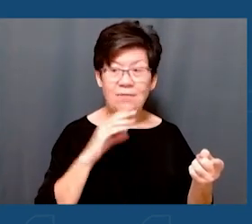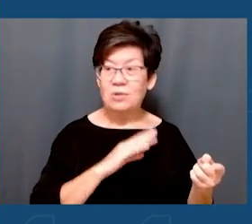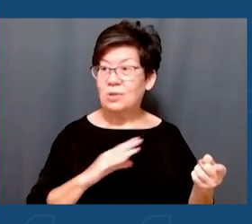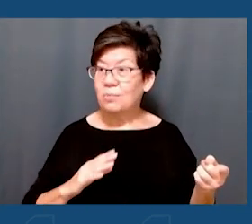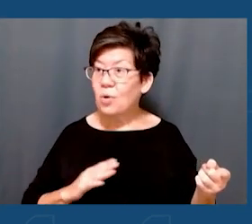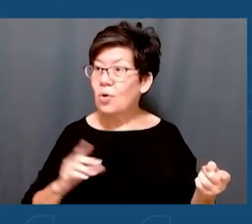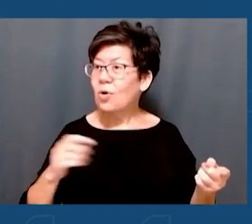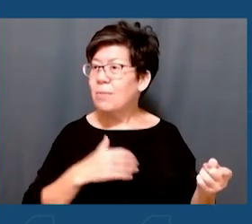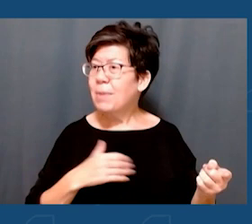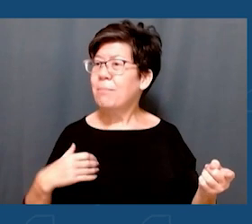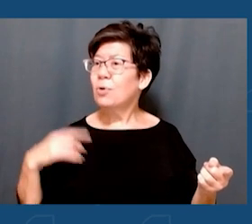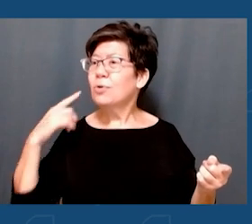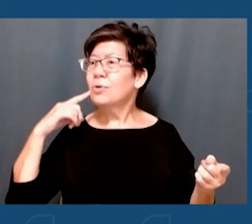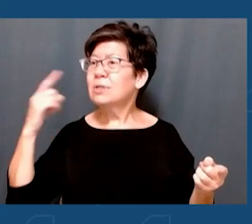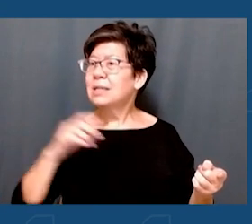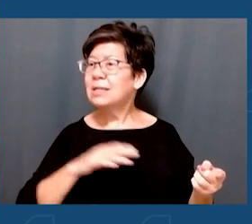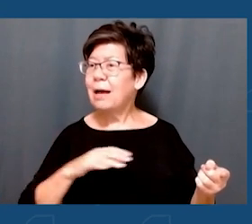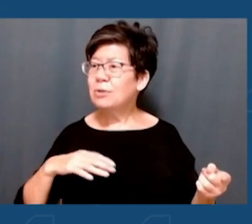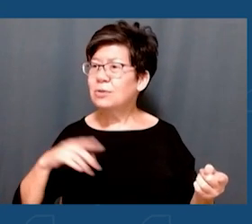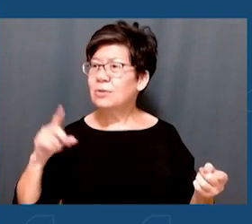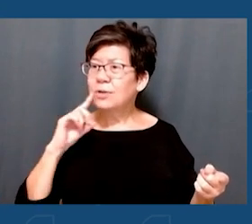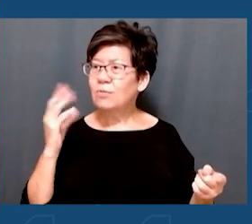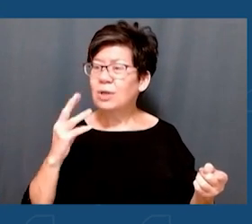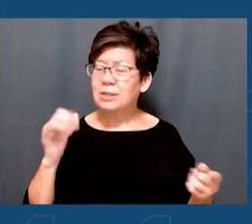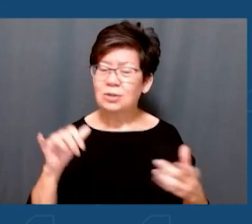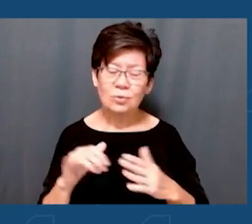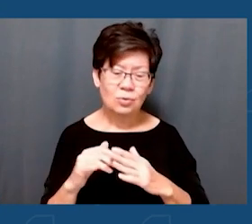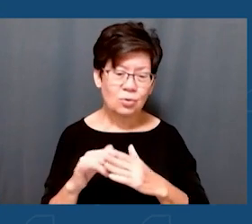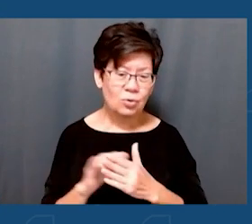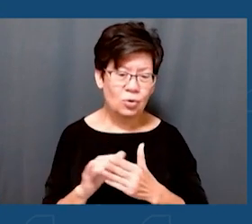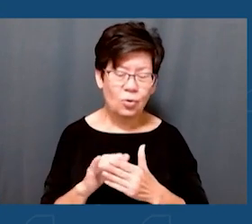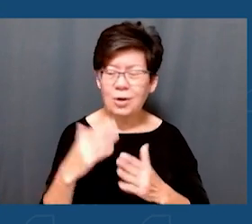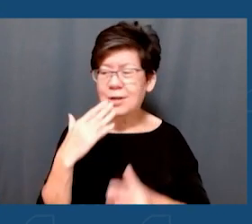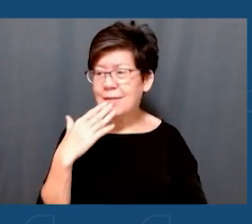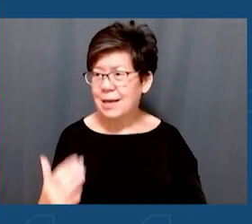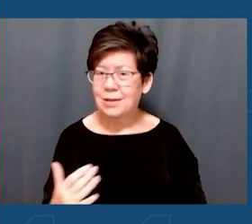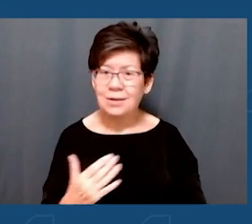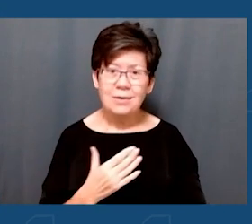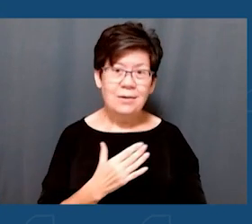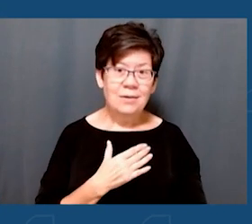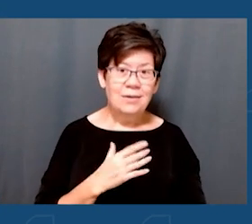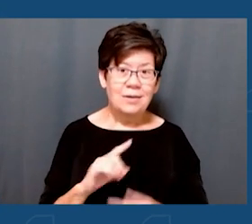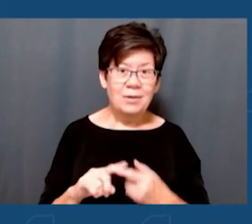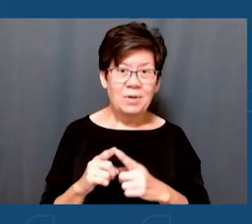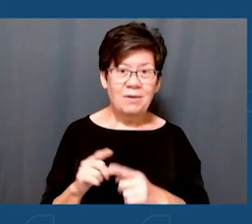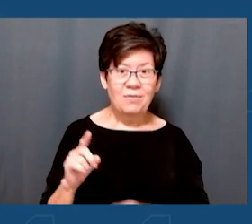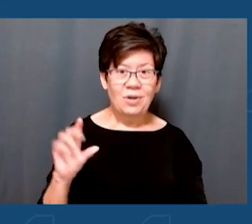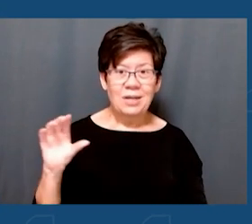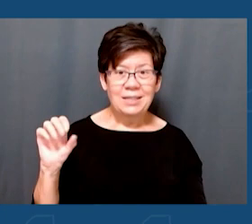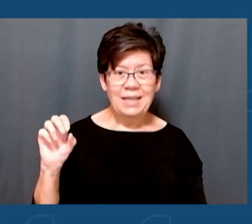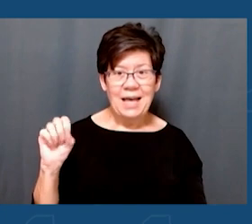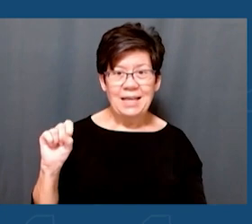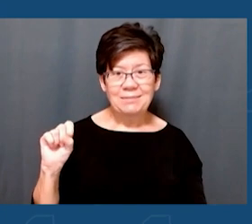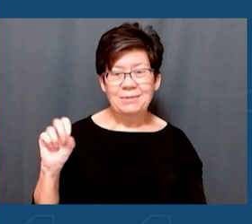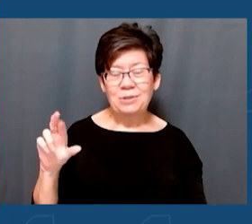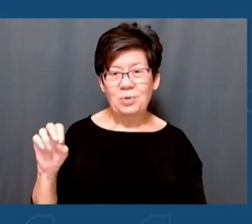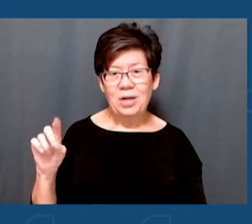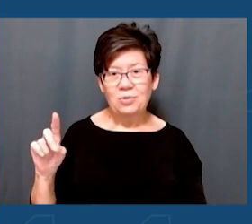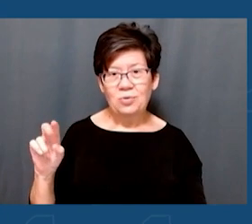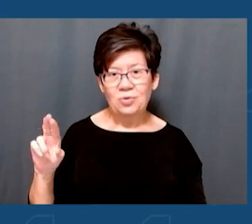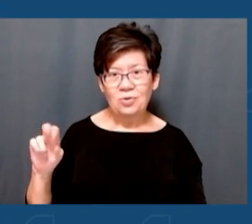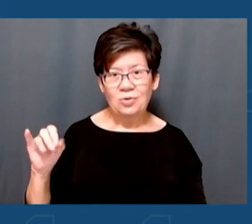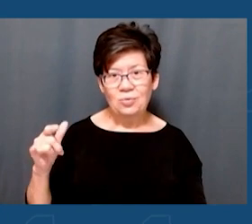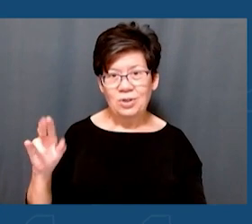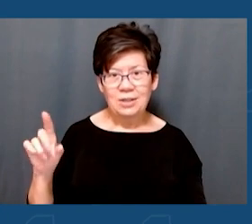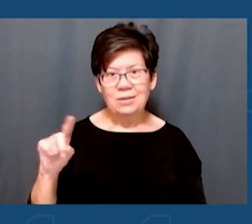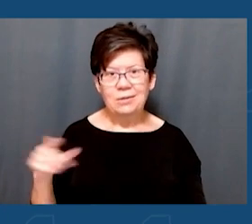Hispanic Heritage Council of Western New York, thank you. Of course, to my friend Casimiro Rodriguez, you